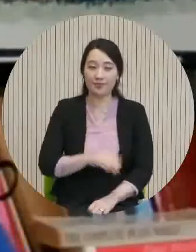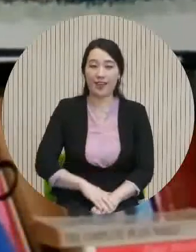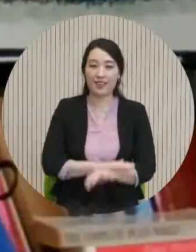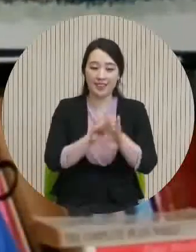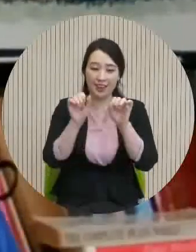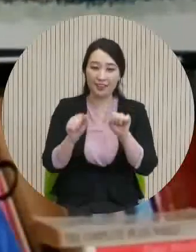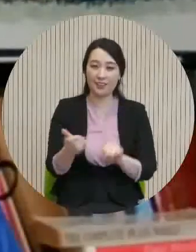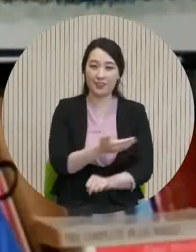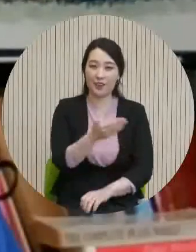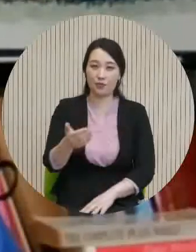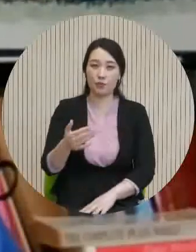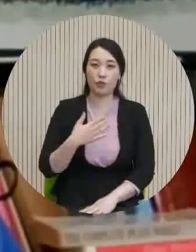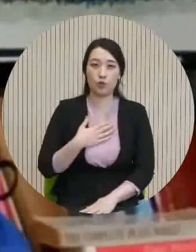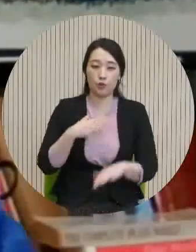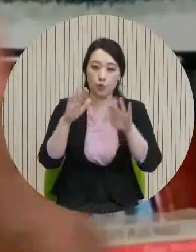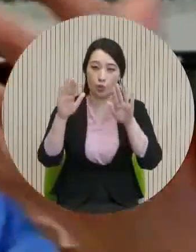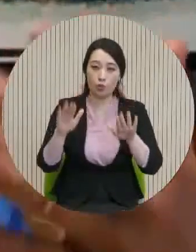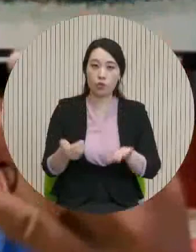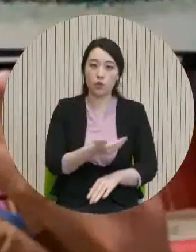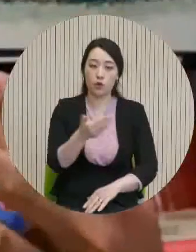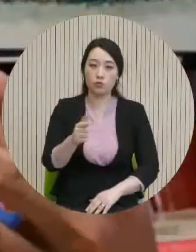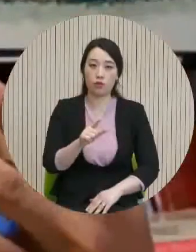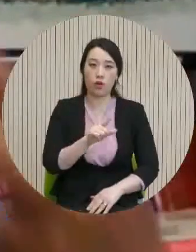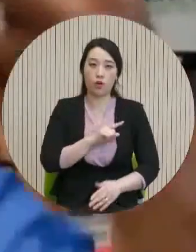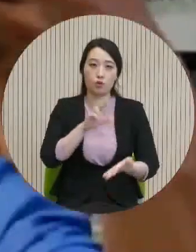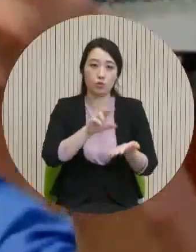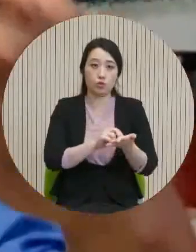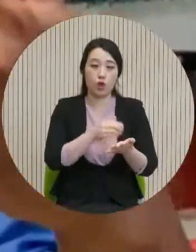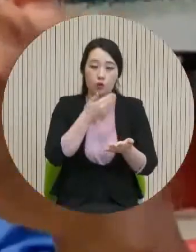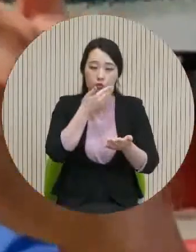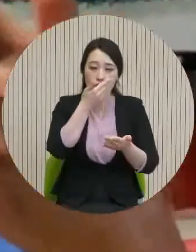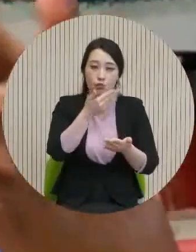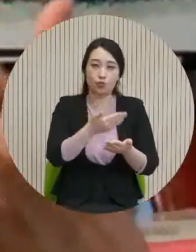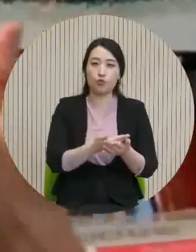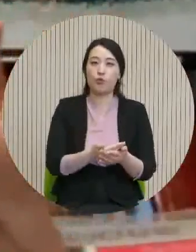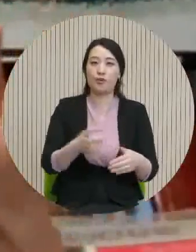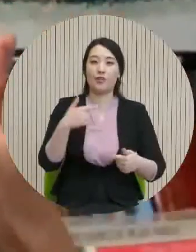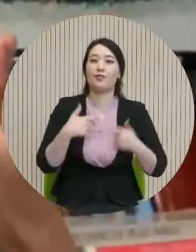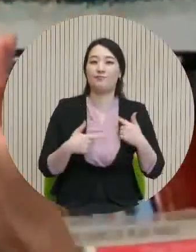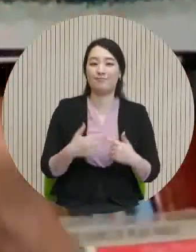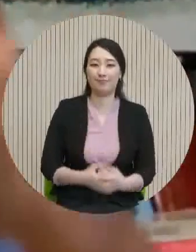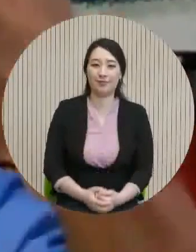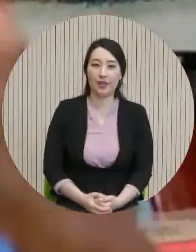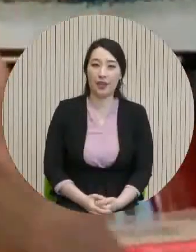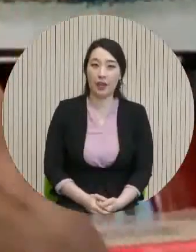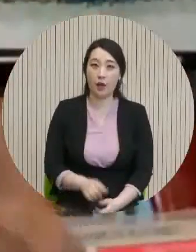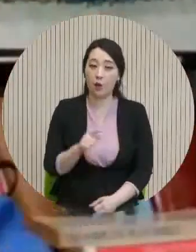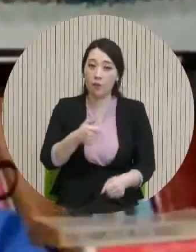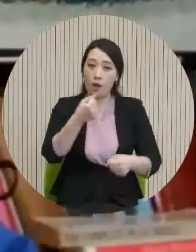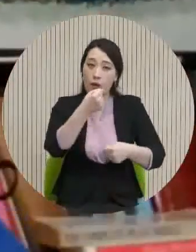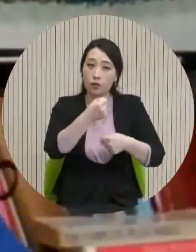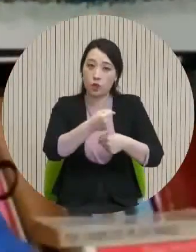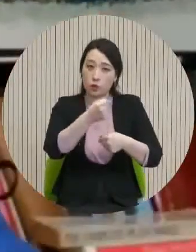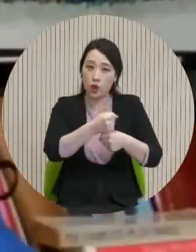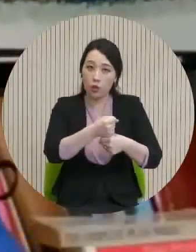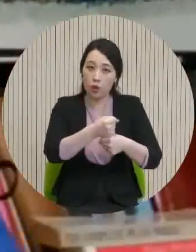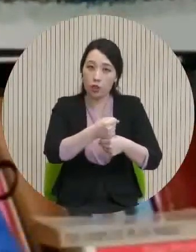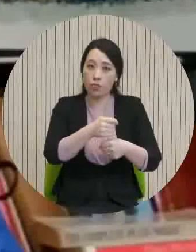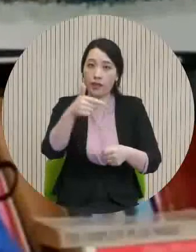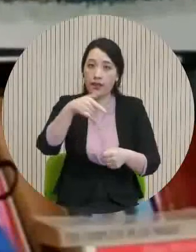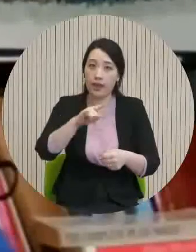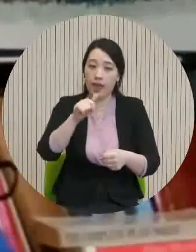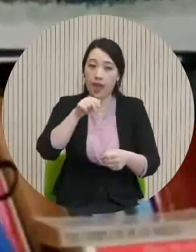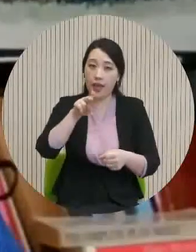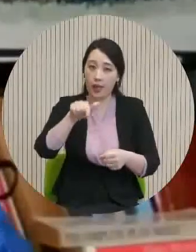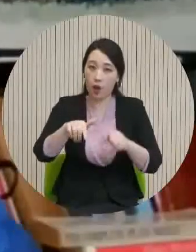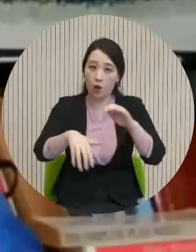important topic of the intersection between copyright reform and digital content that libraries